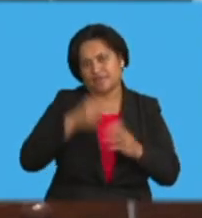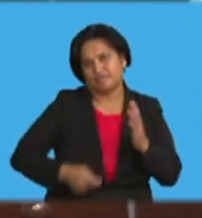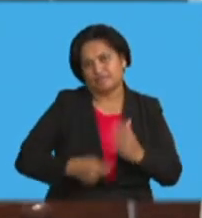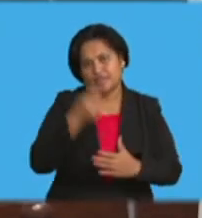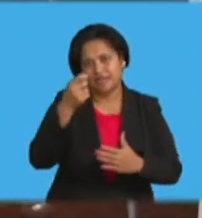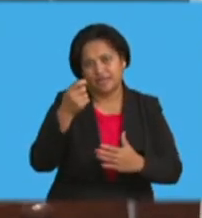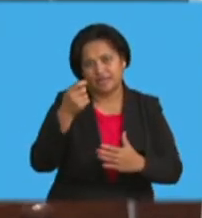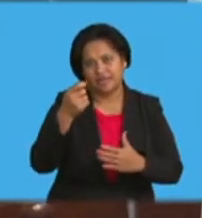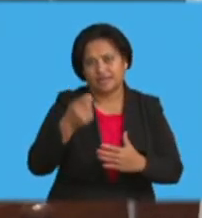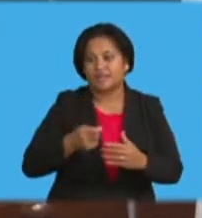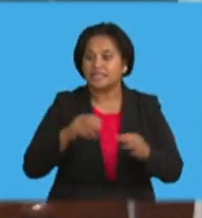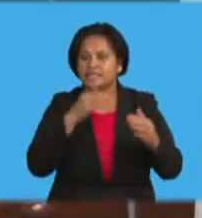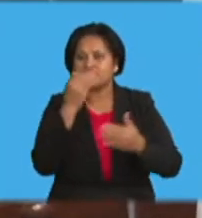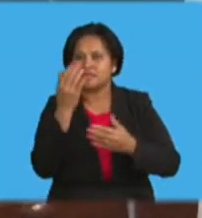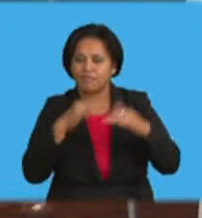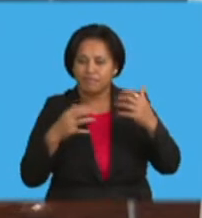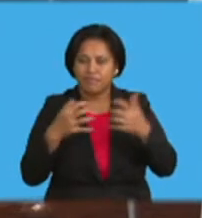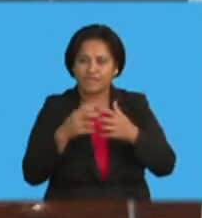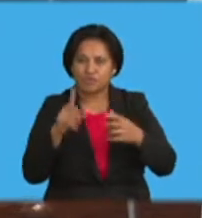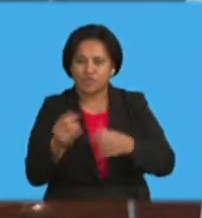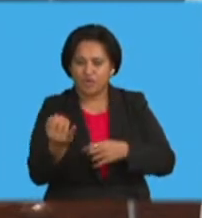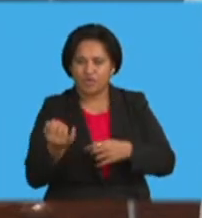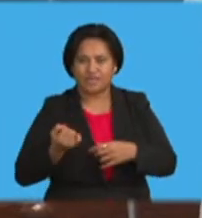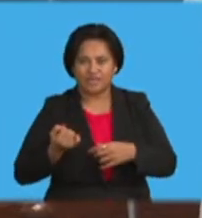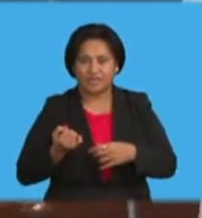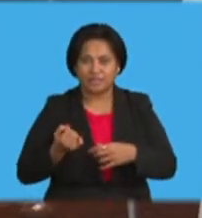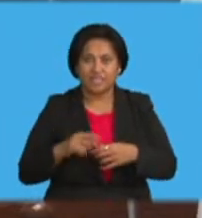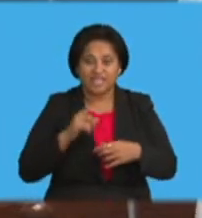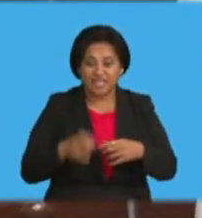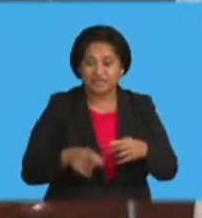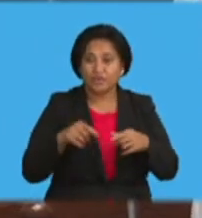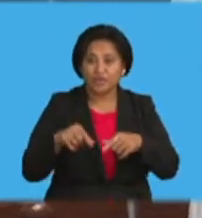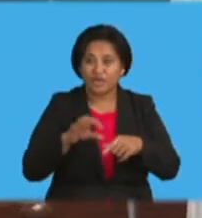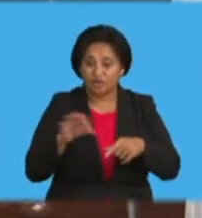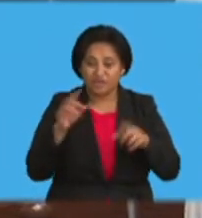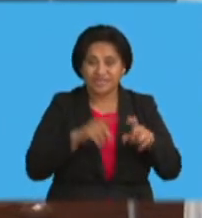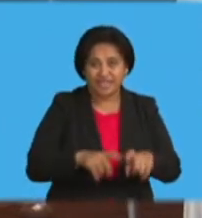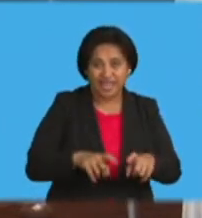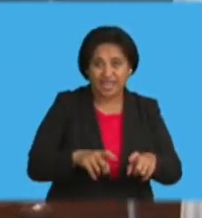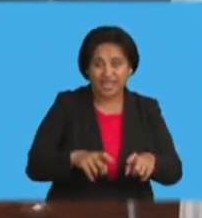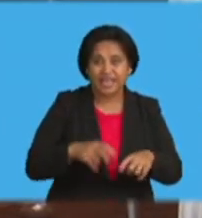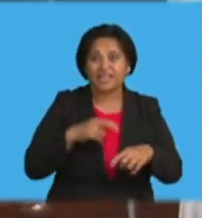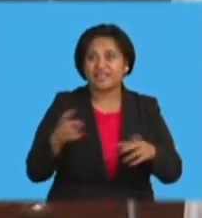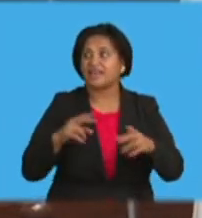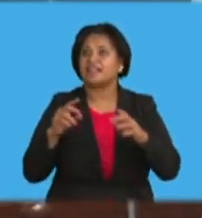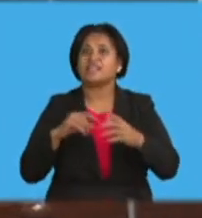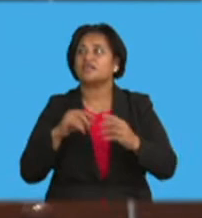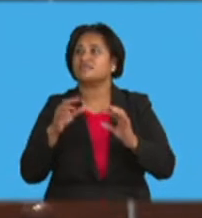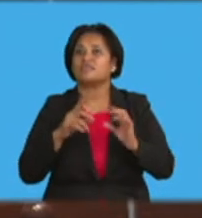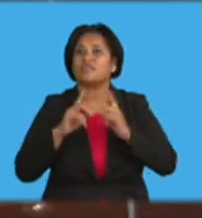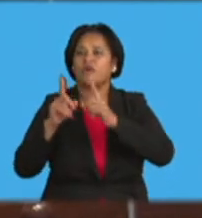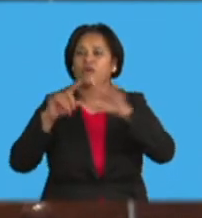Fiji. If the person is judged to be a resident, then normal tax on resident rates will be applicable on the worldwide income